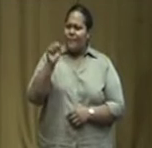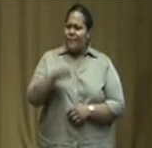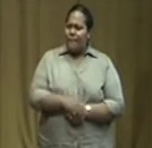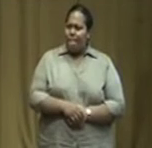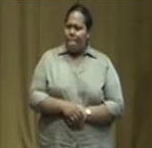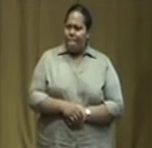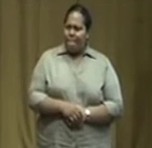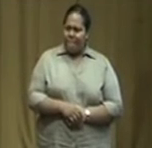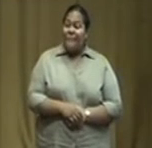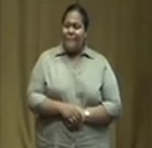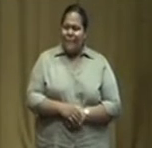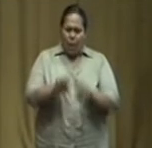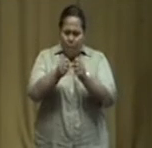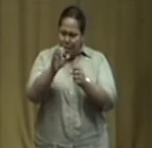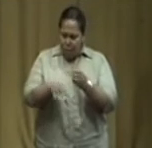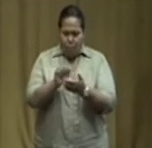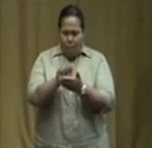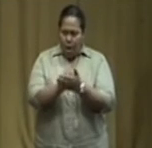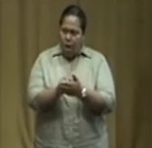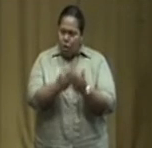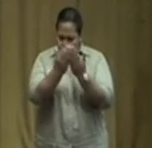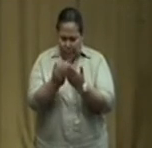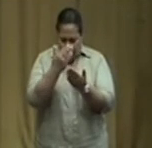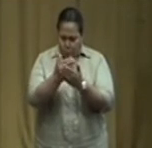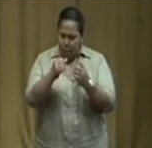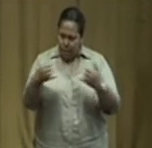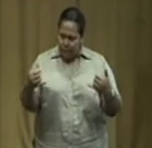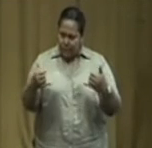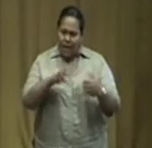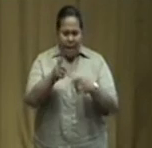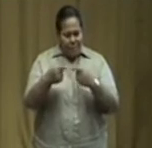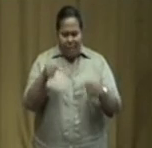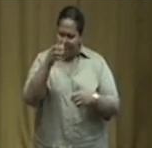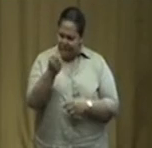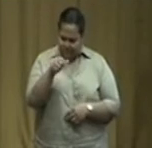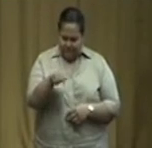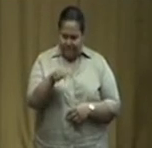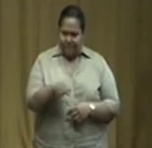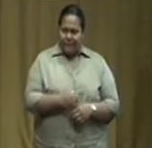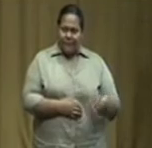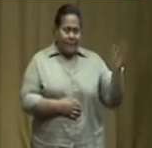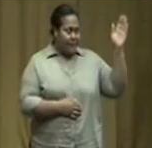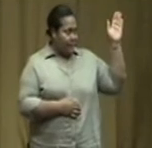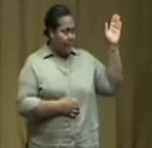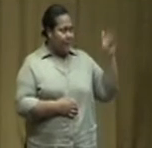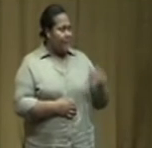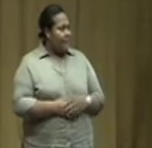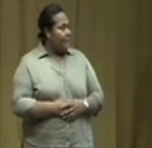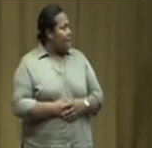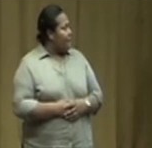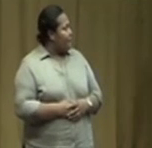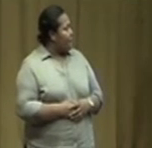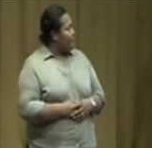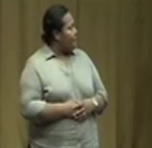a video stimulus, a signpost to help learners along. The learning content and interactions are embedded in